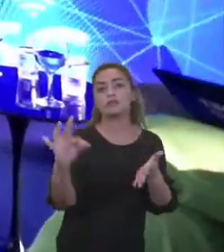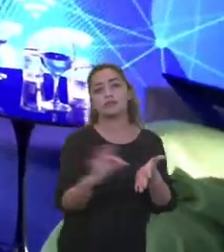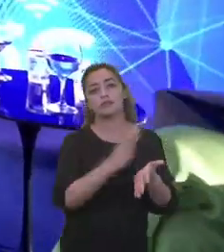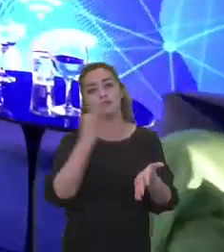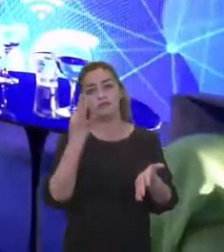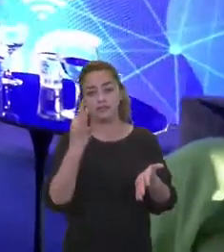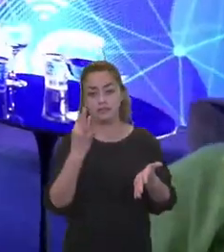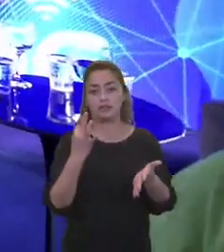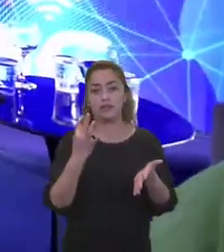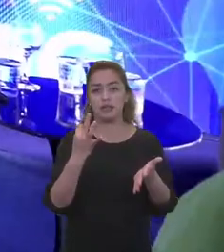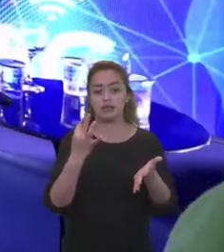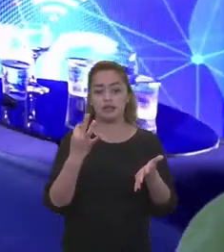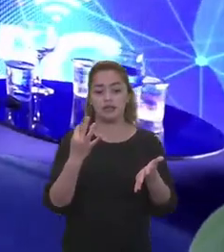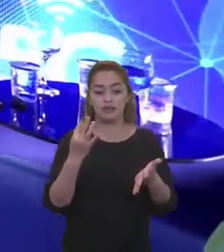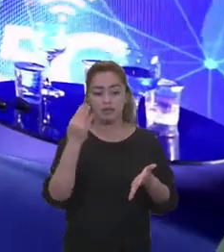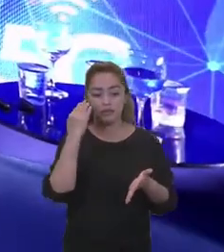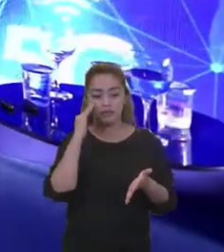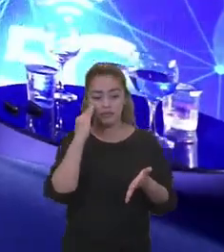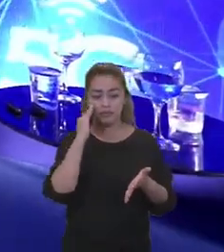who write the check.